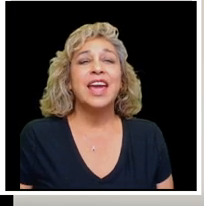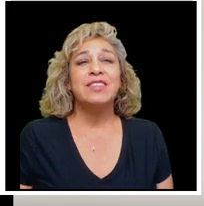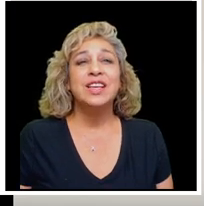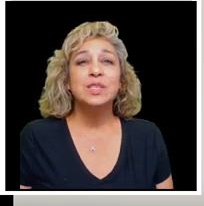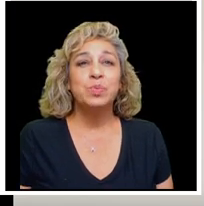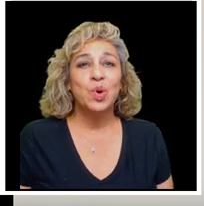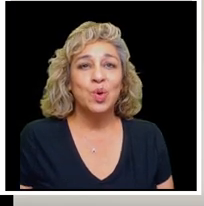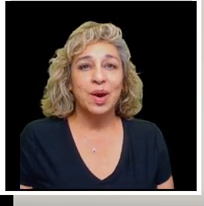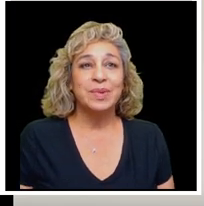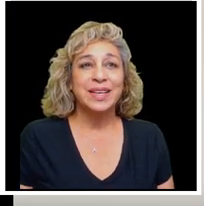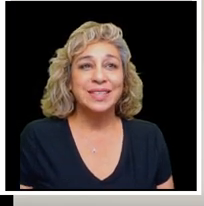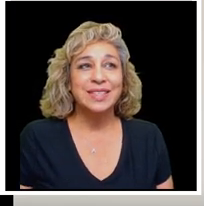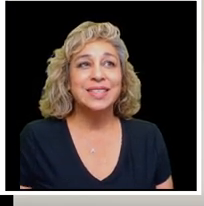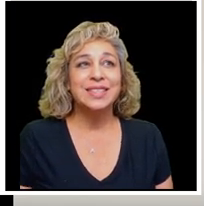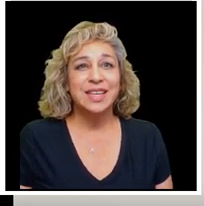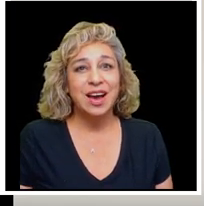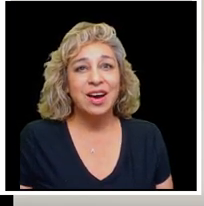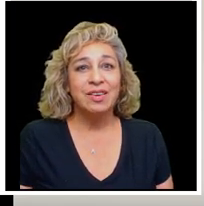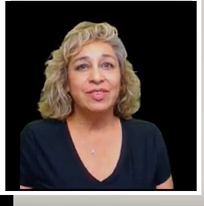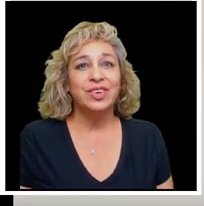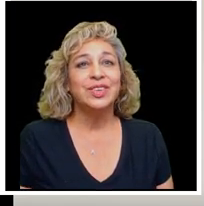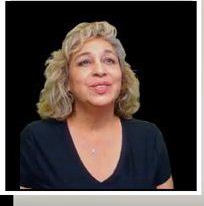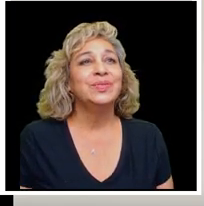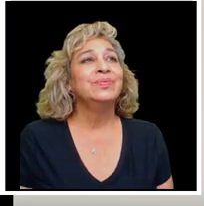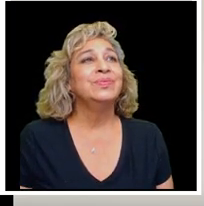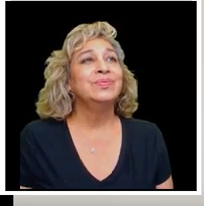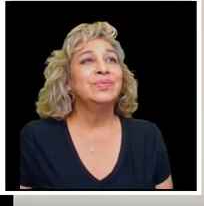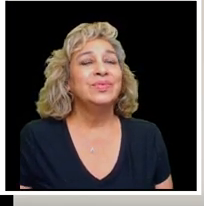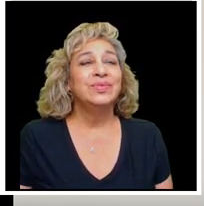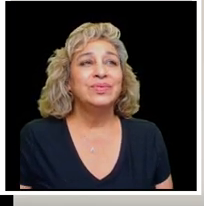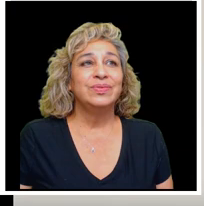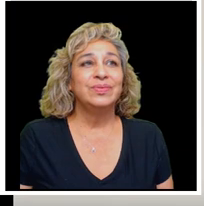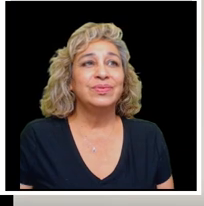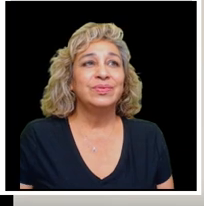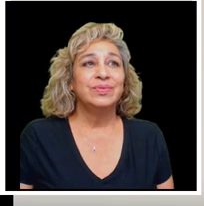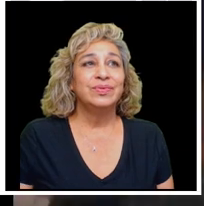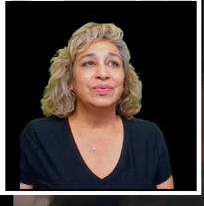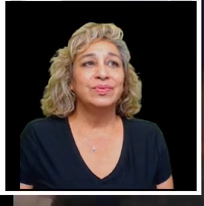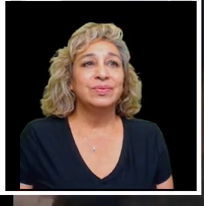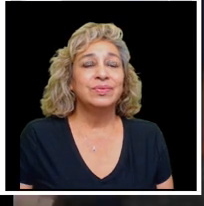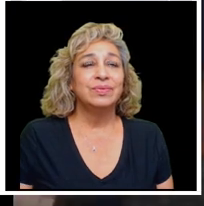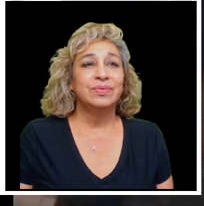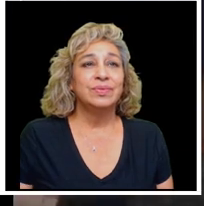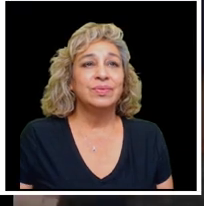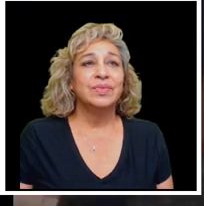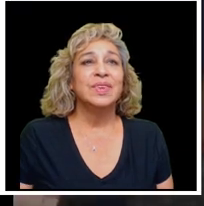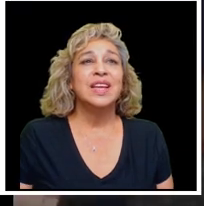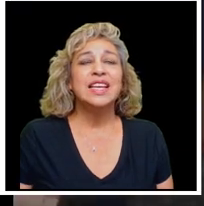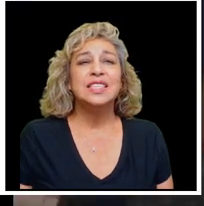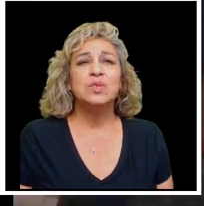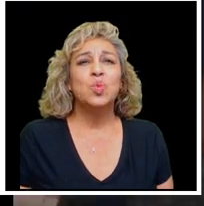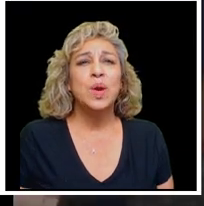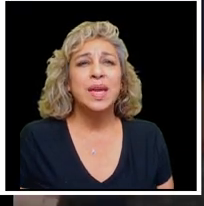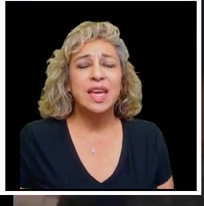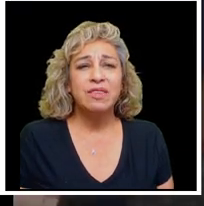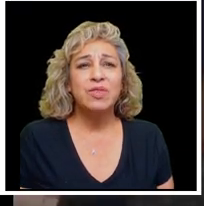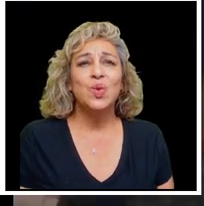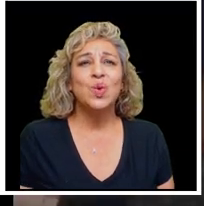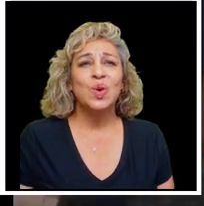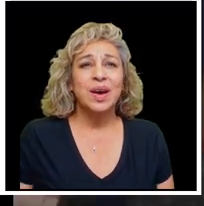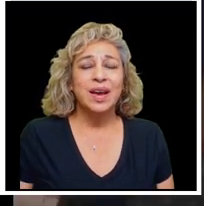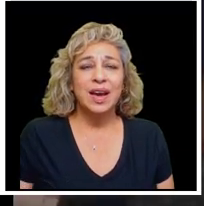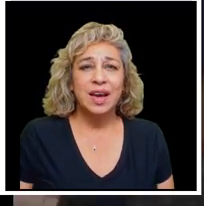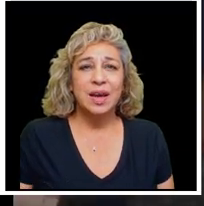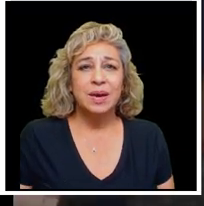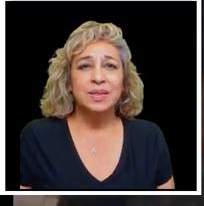this program consists of is we give